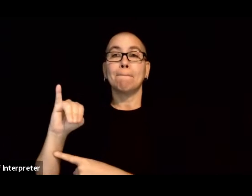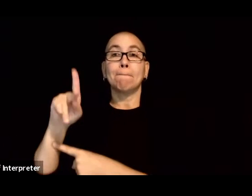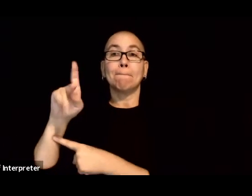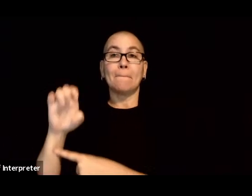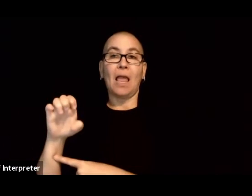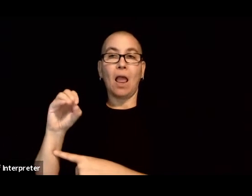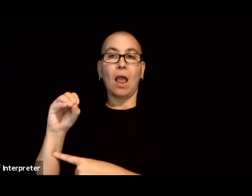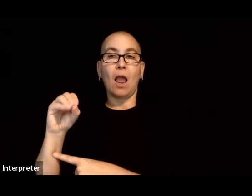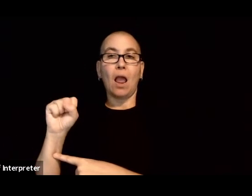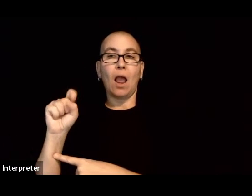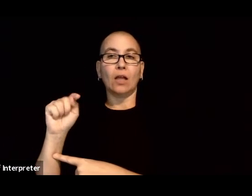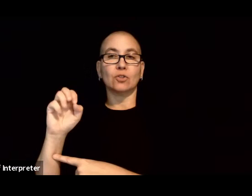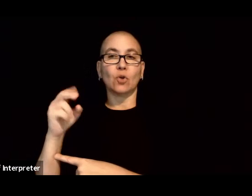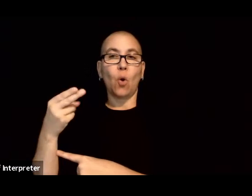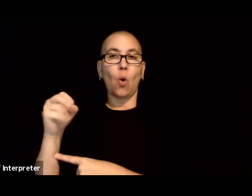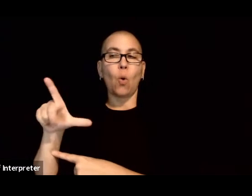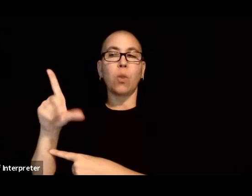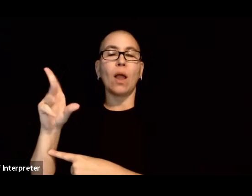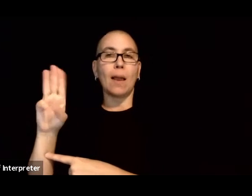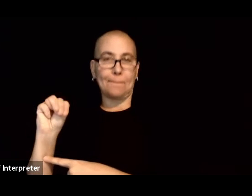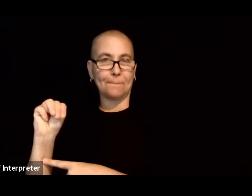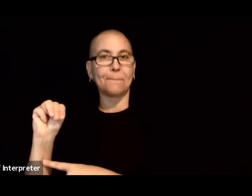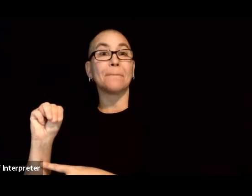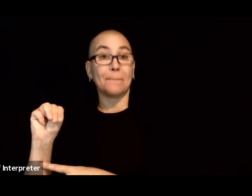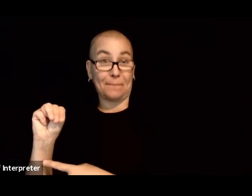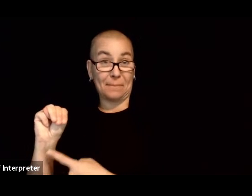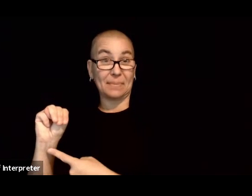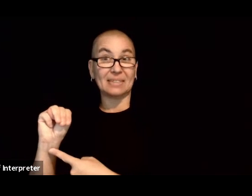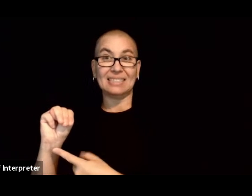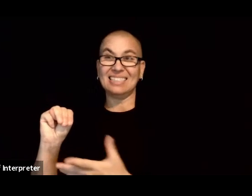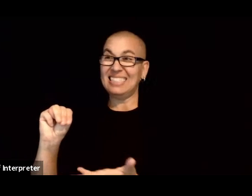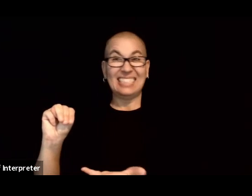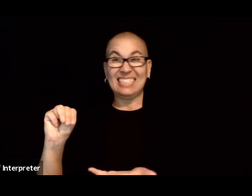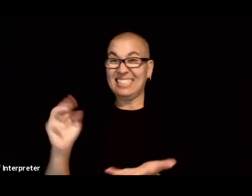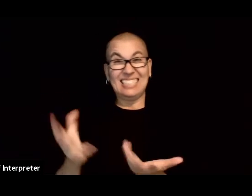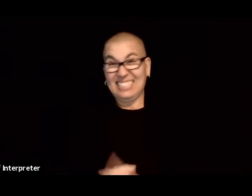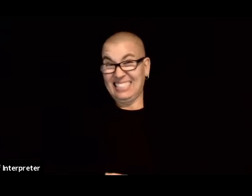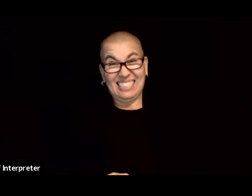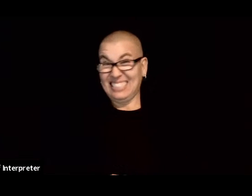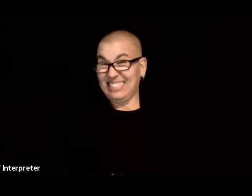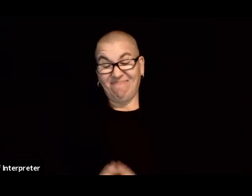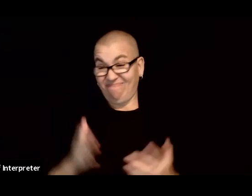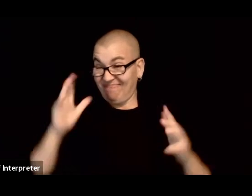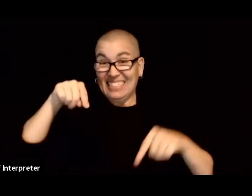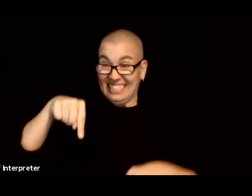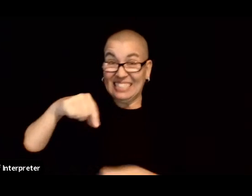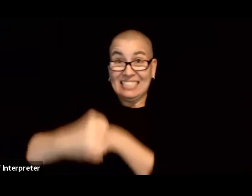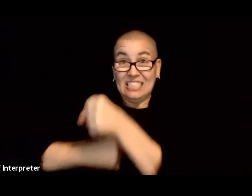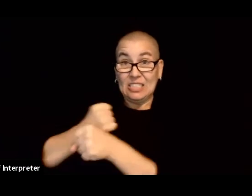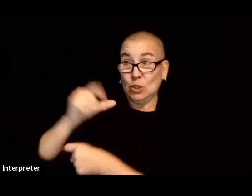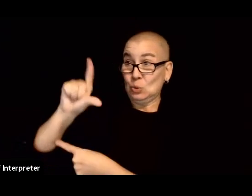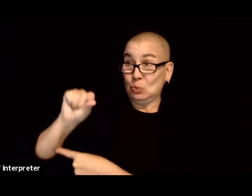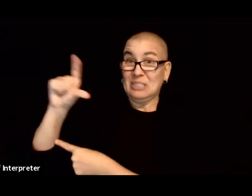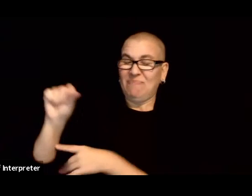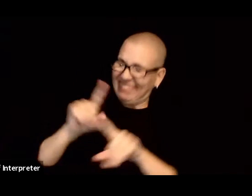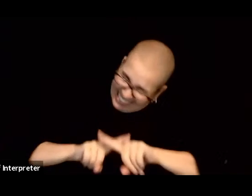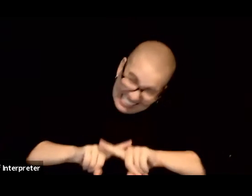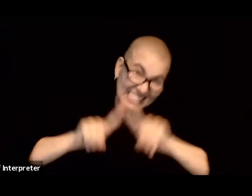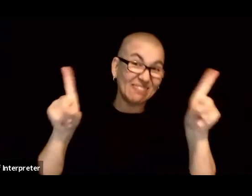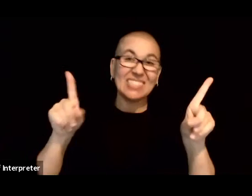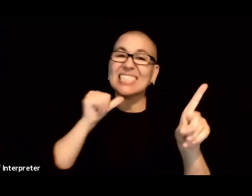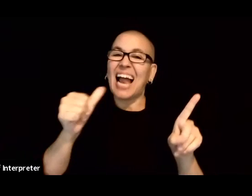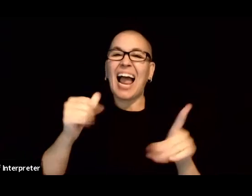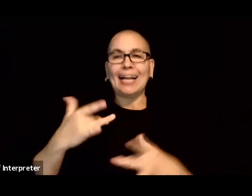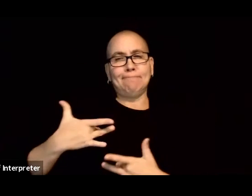not a typical year, and our strongest advice to people would be to take many, many more precautions about holiday gatherings than